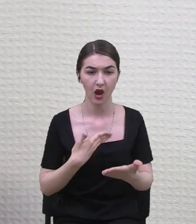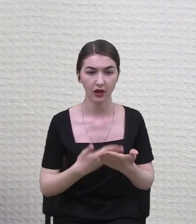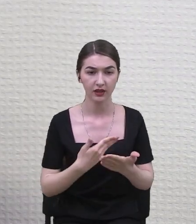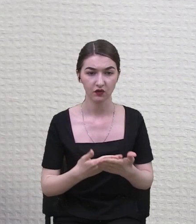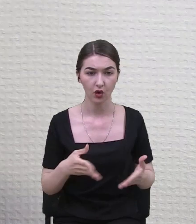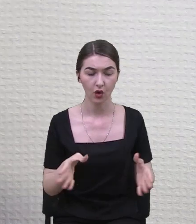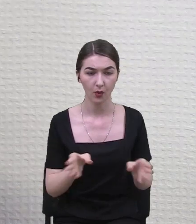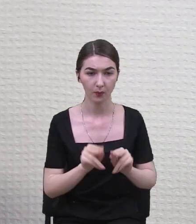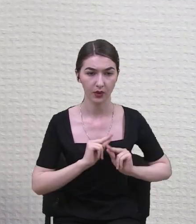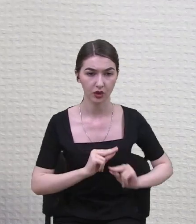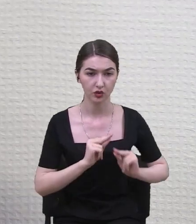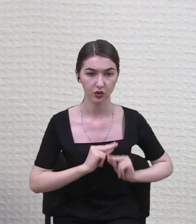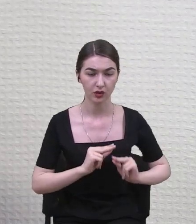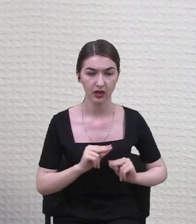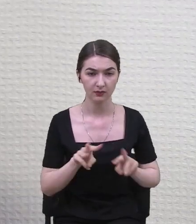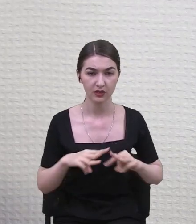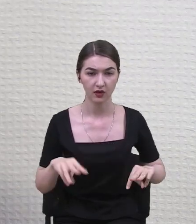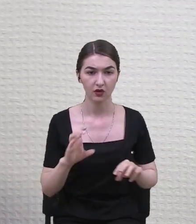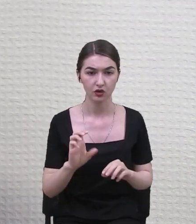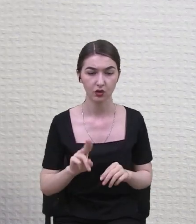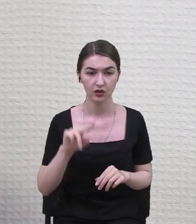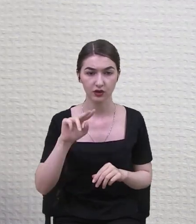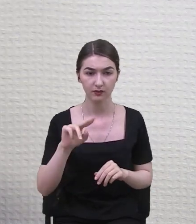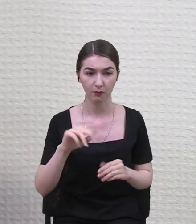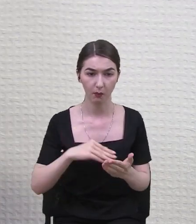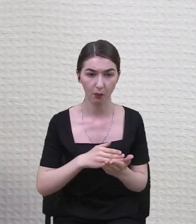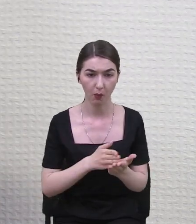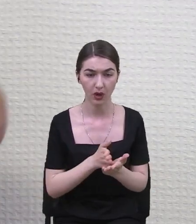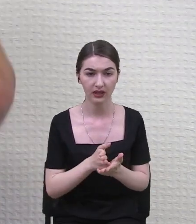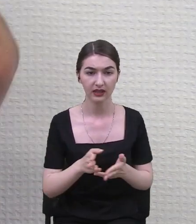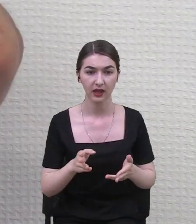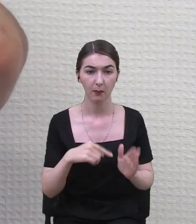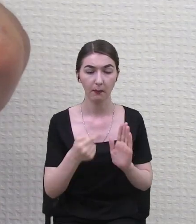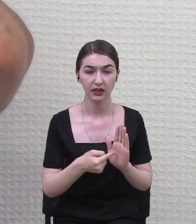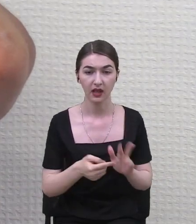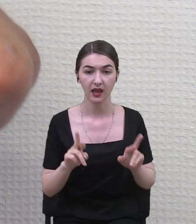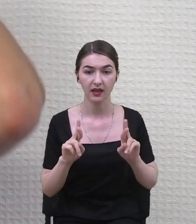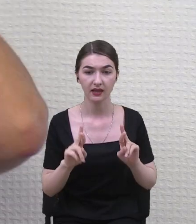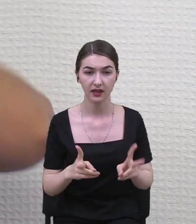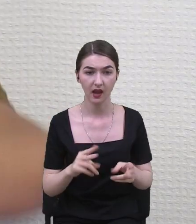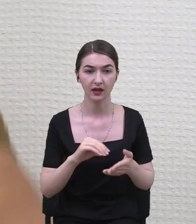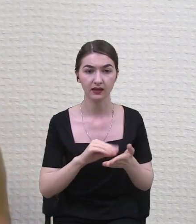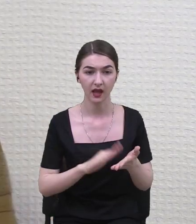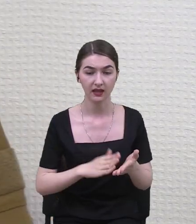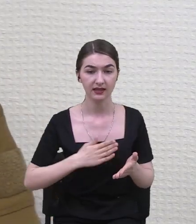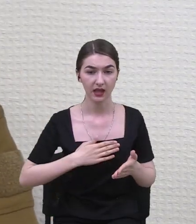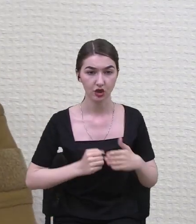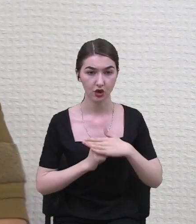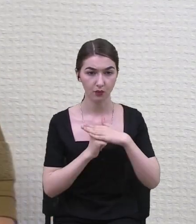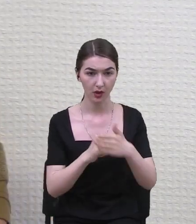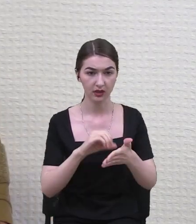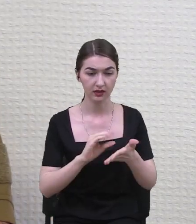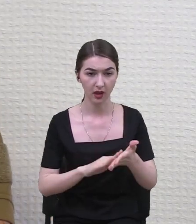be accessed or hand over from our database of Ministry of Integration to Ministry of Social Policy.